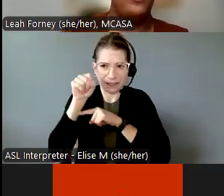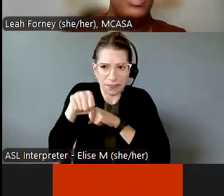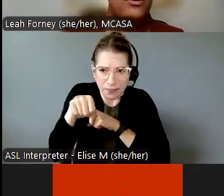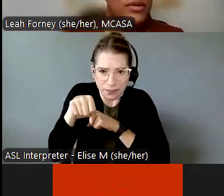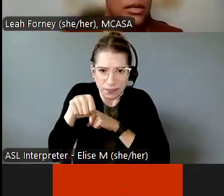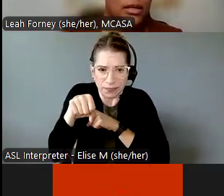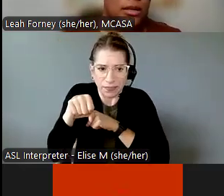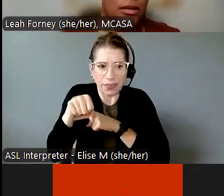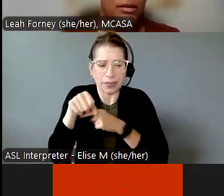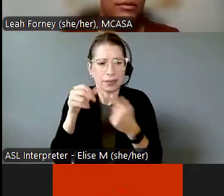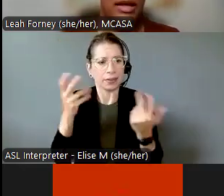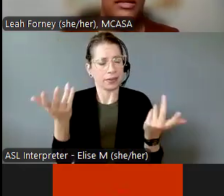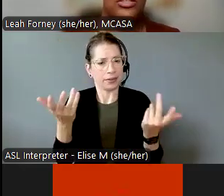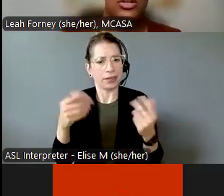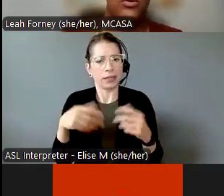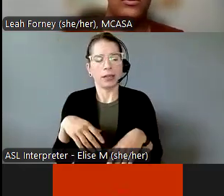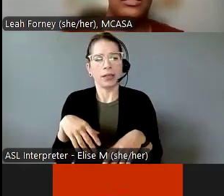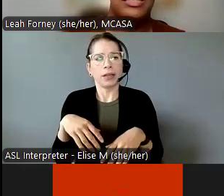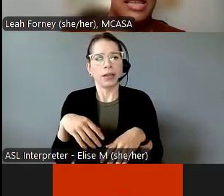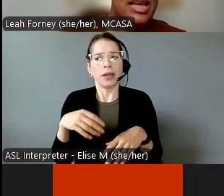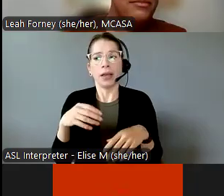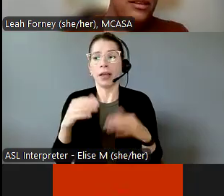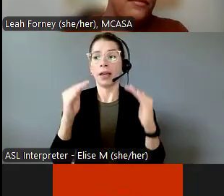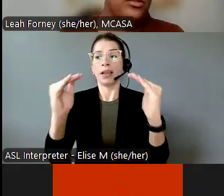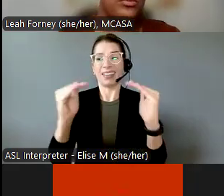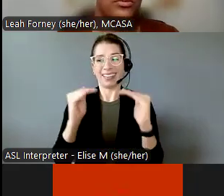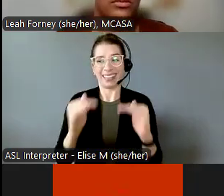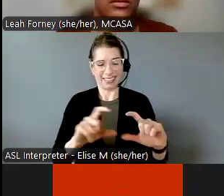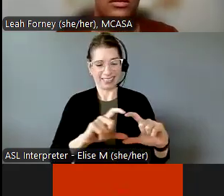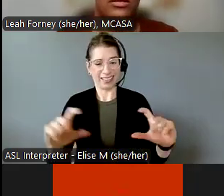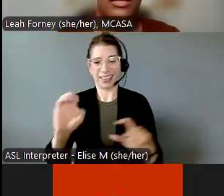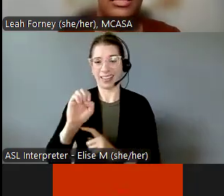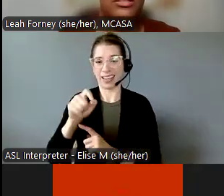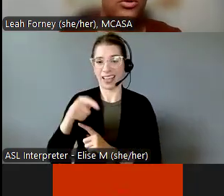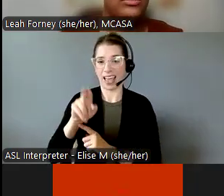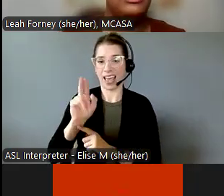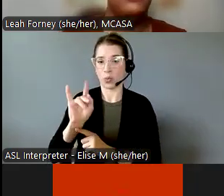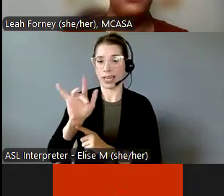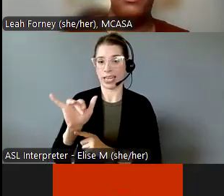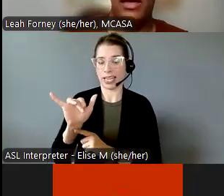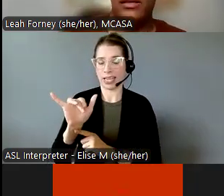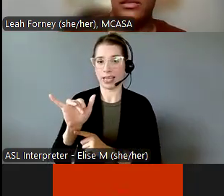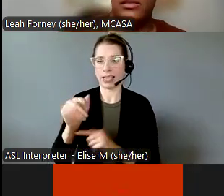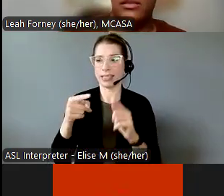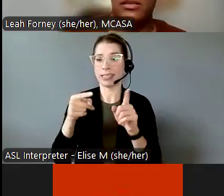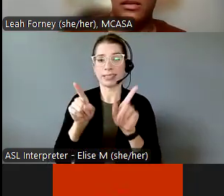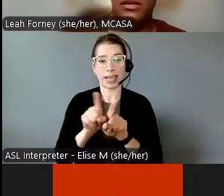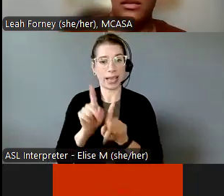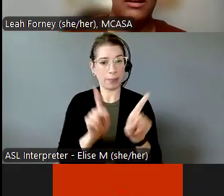And so equity, right, shows the same individuals, each on different